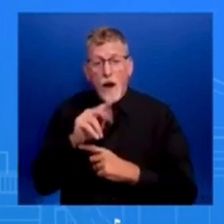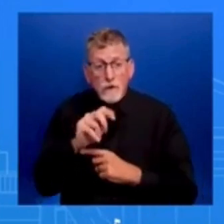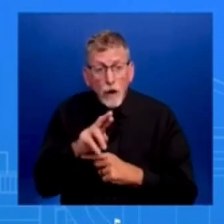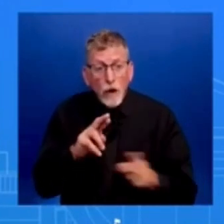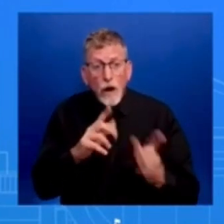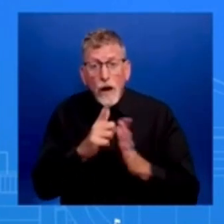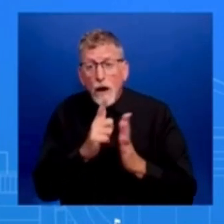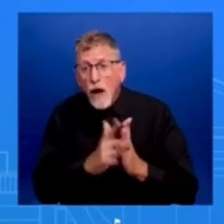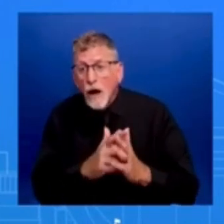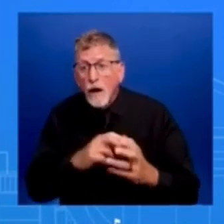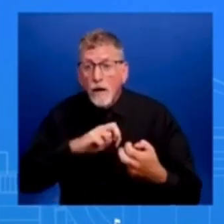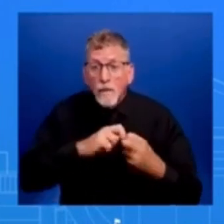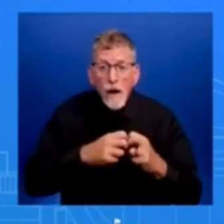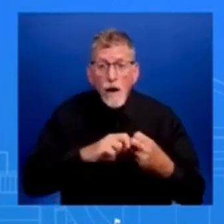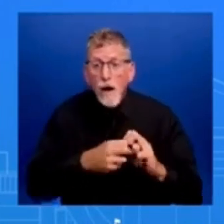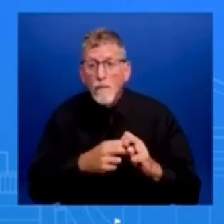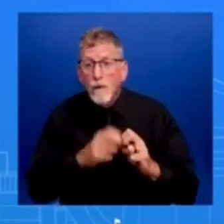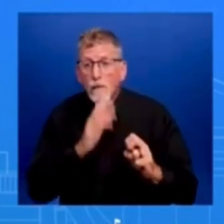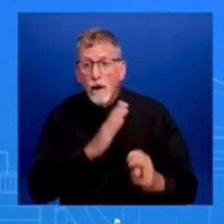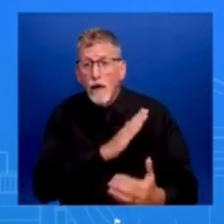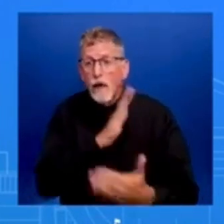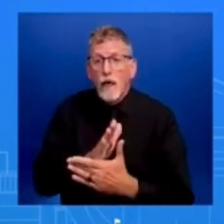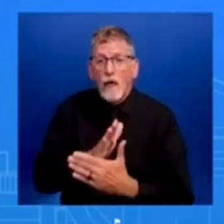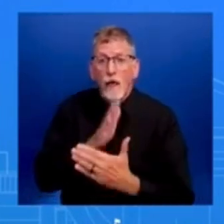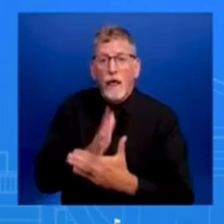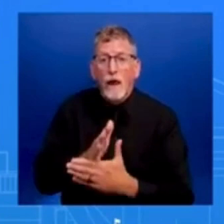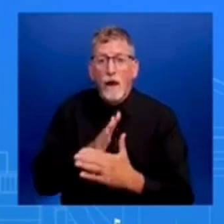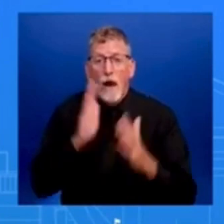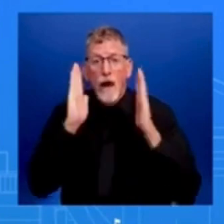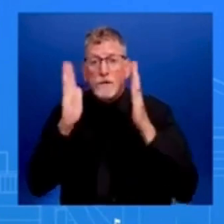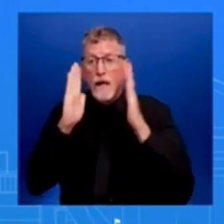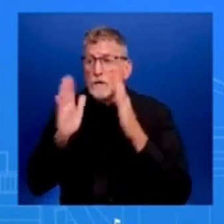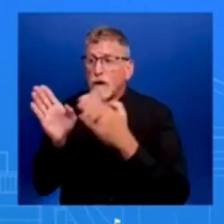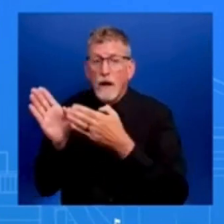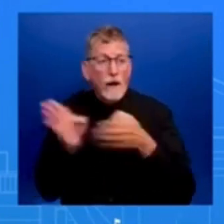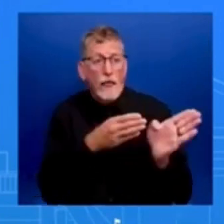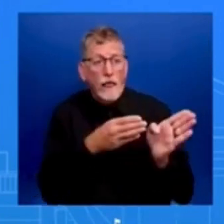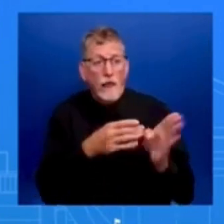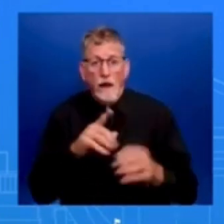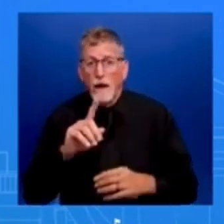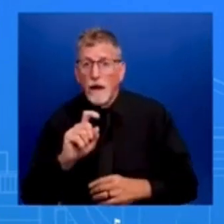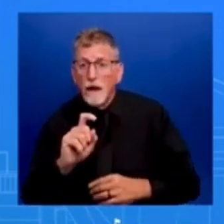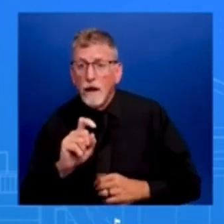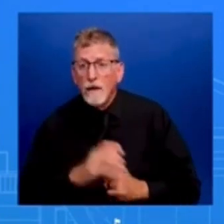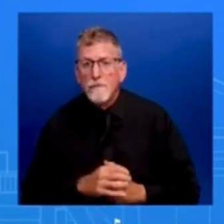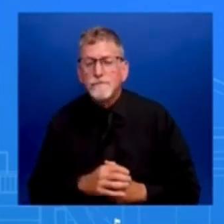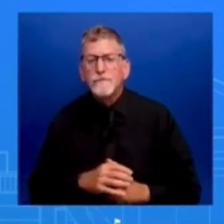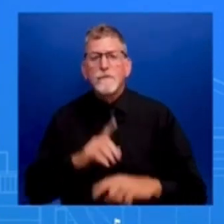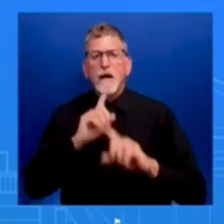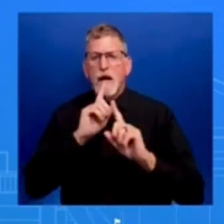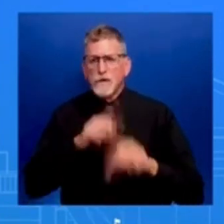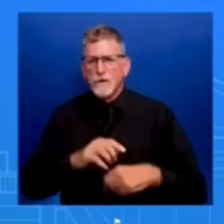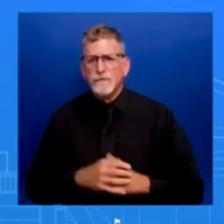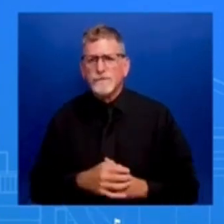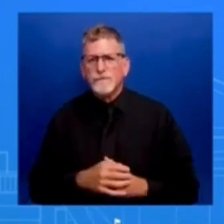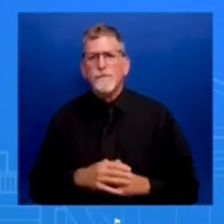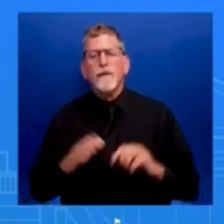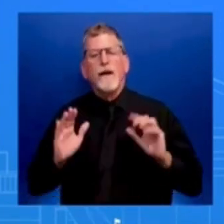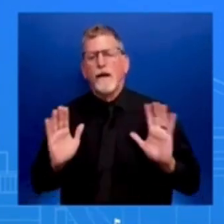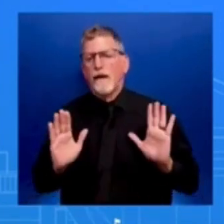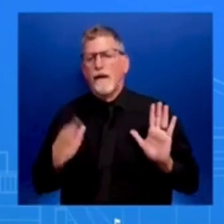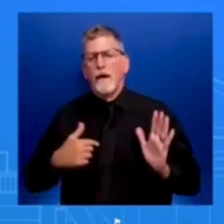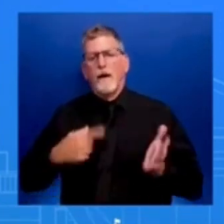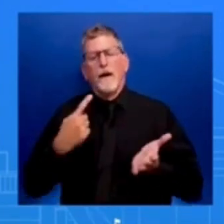apart? I'm just not going to speak to the politics of this. I'm not going to speak to characterize any of this for the president. What I can